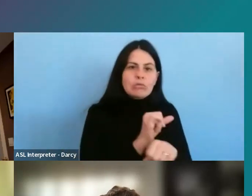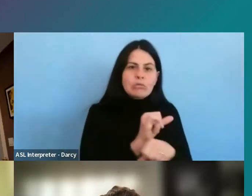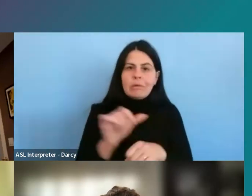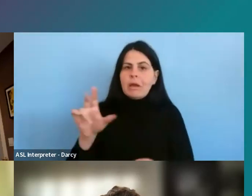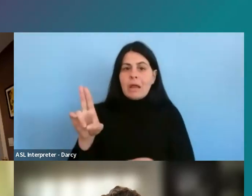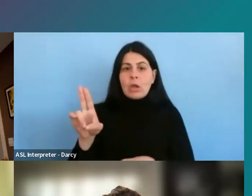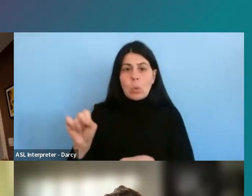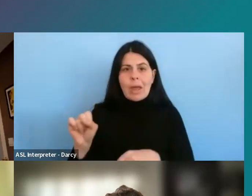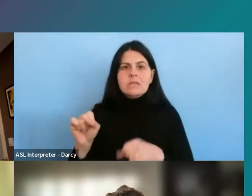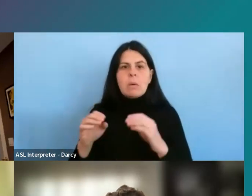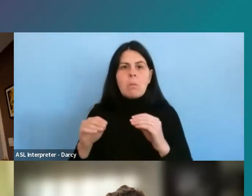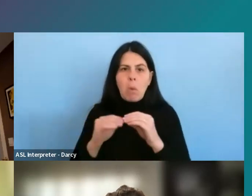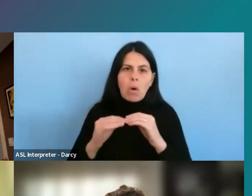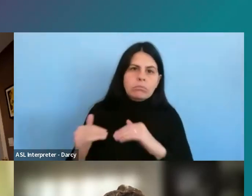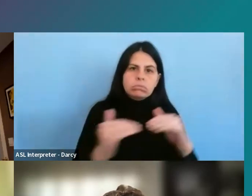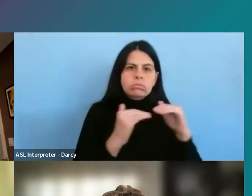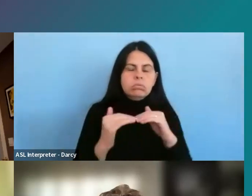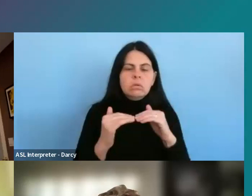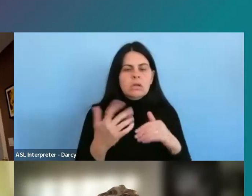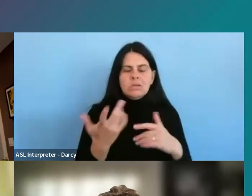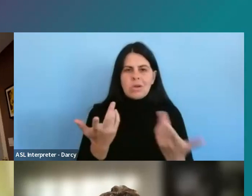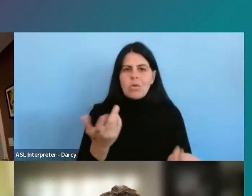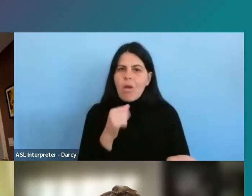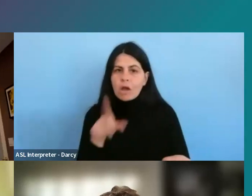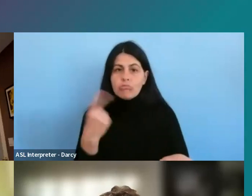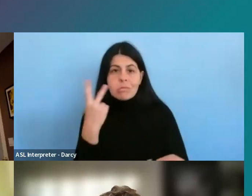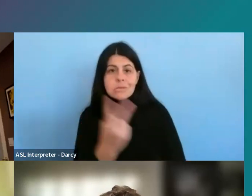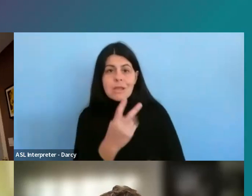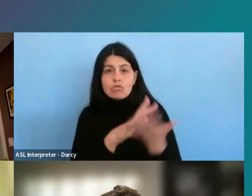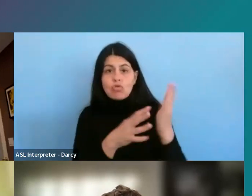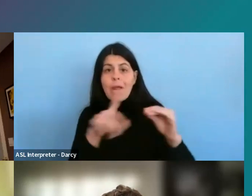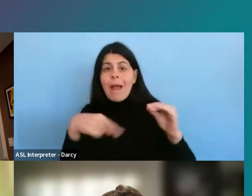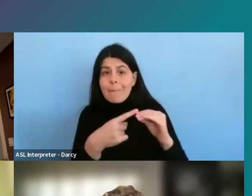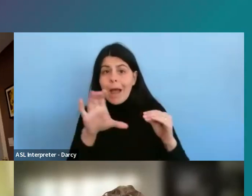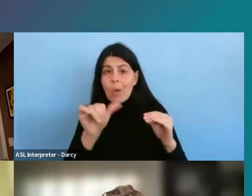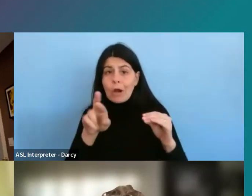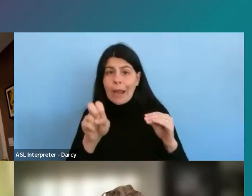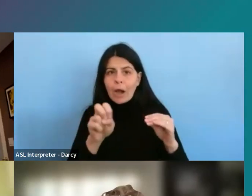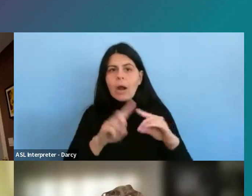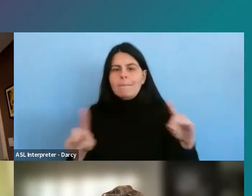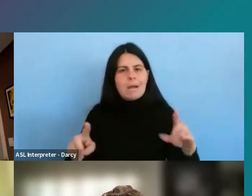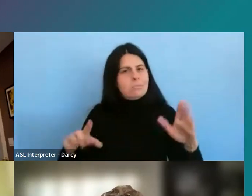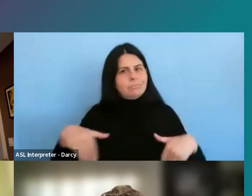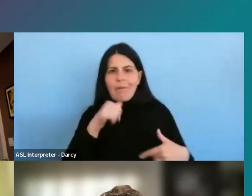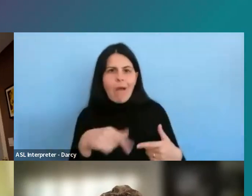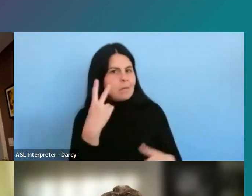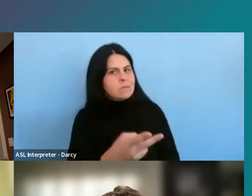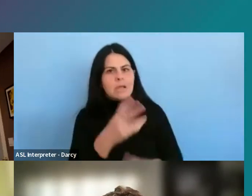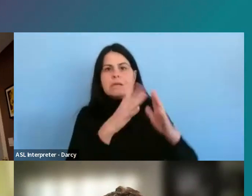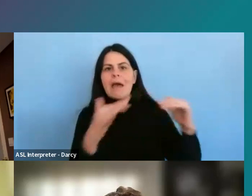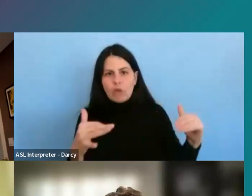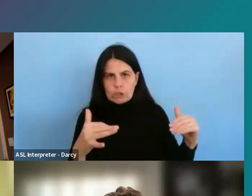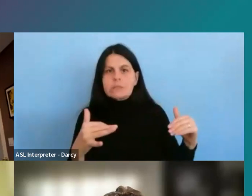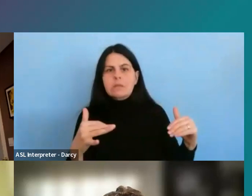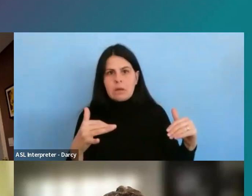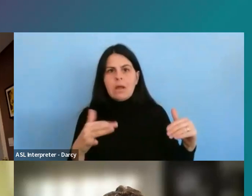we're talking about not even seeing storylines about care, but also not seeing diversity in care on screen. And how do